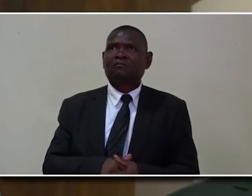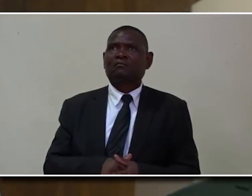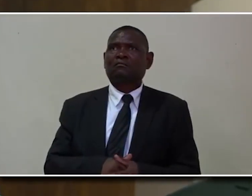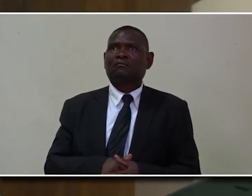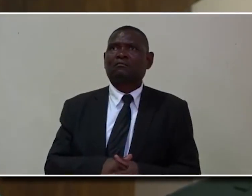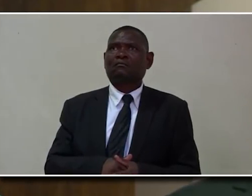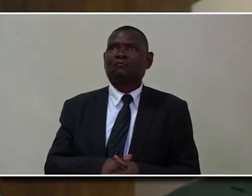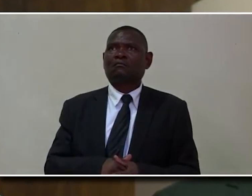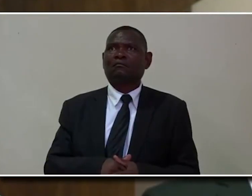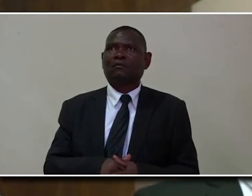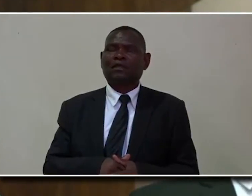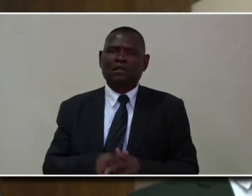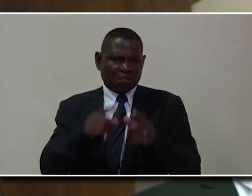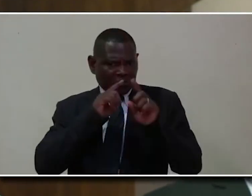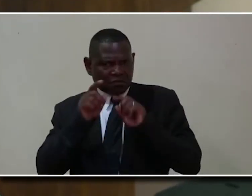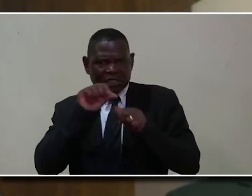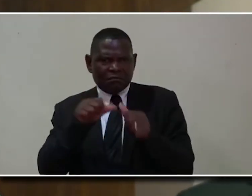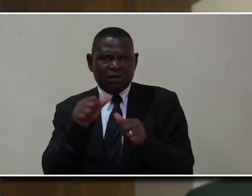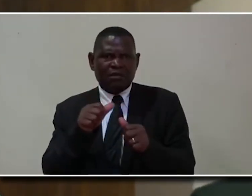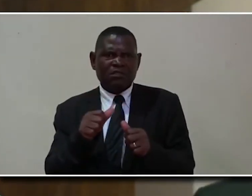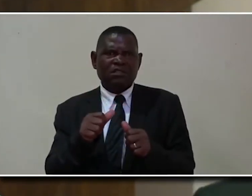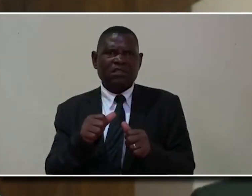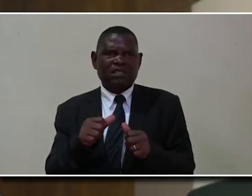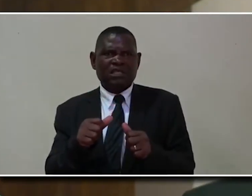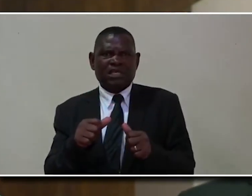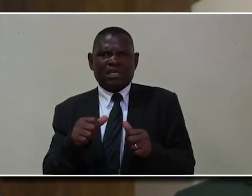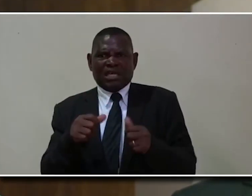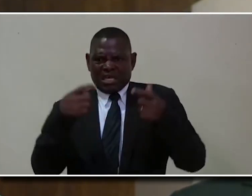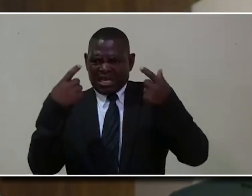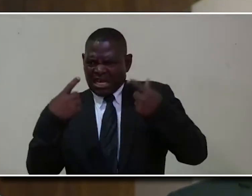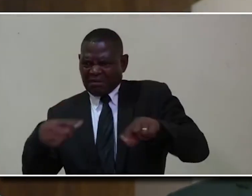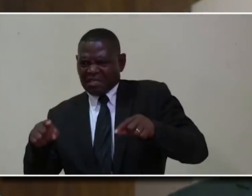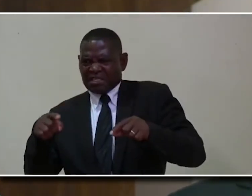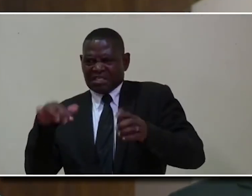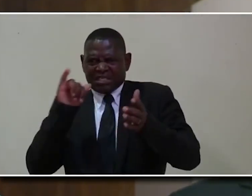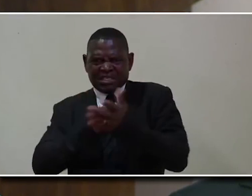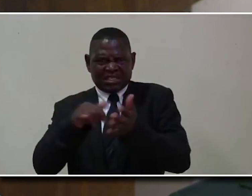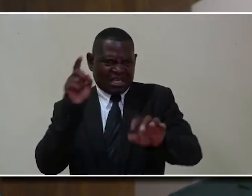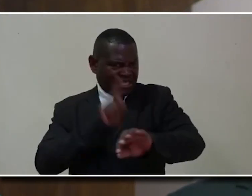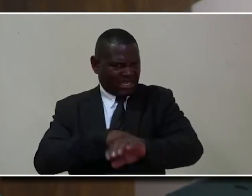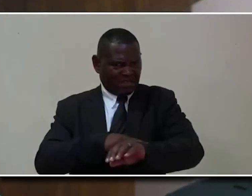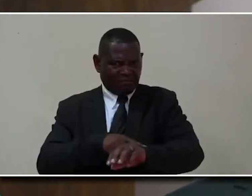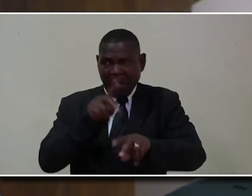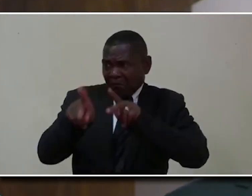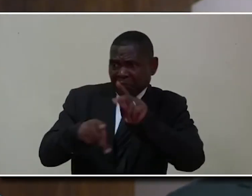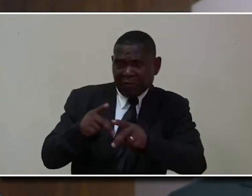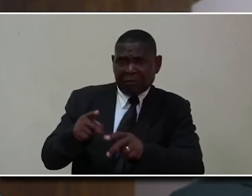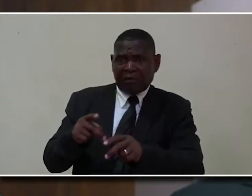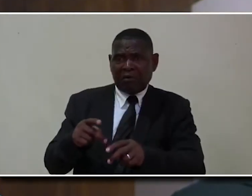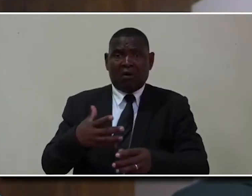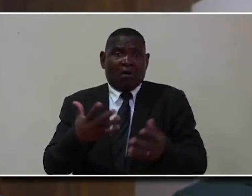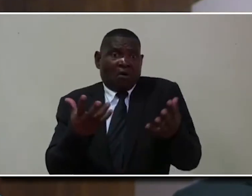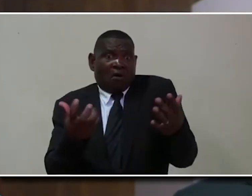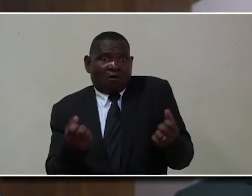the heretics in that time. Alankula kamba kazochitika mtawi ija. People who were more interested in earthly glory. Antu